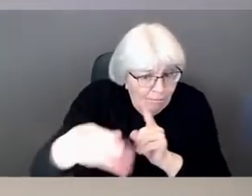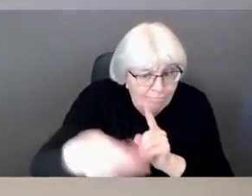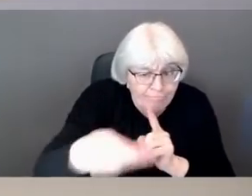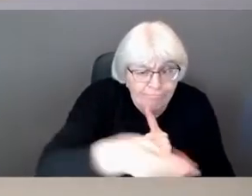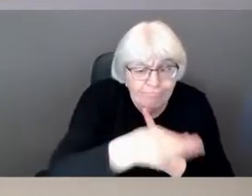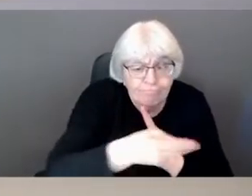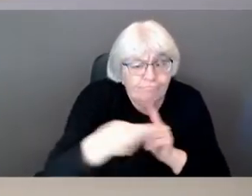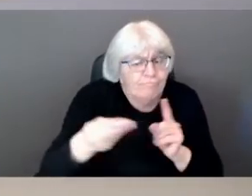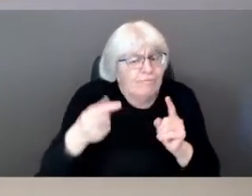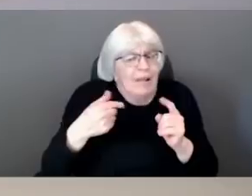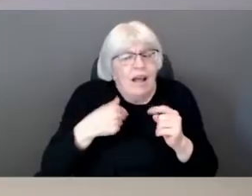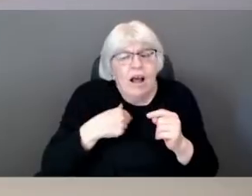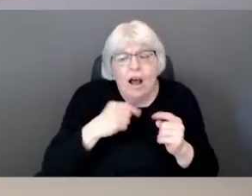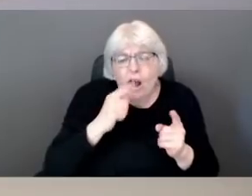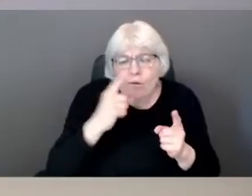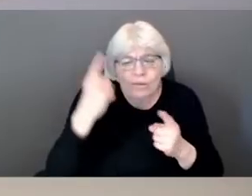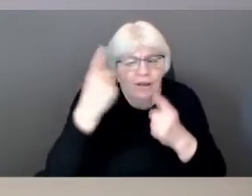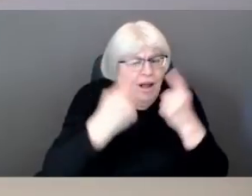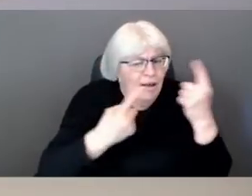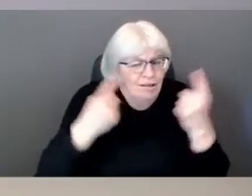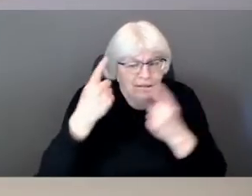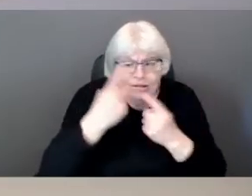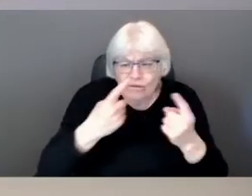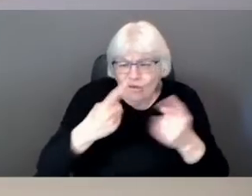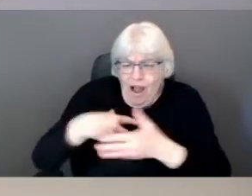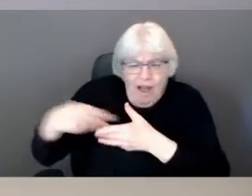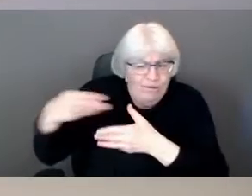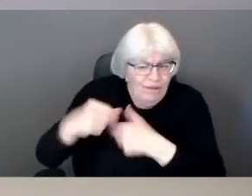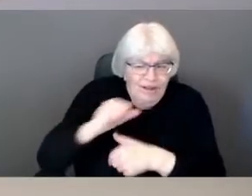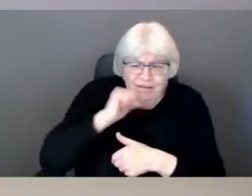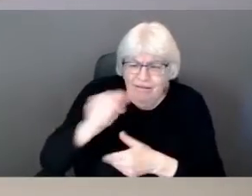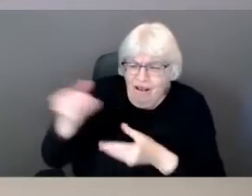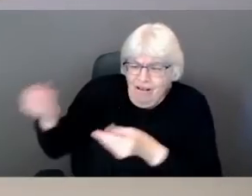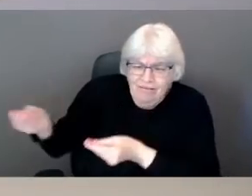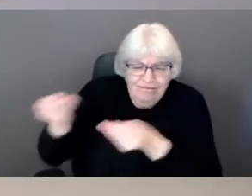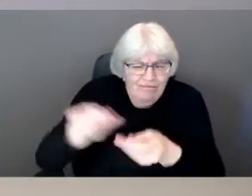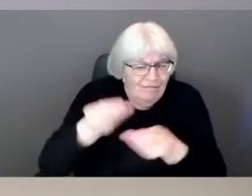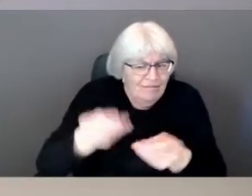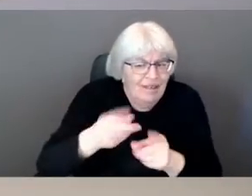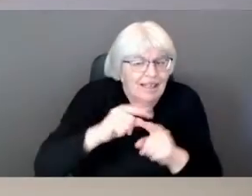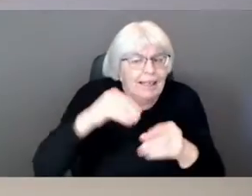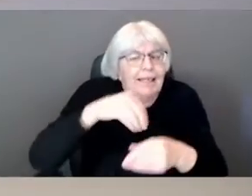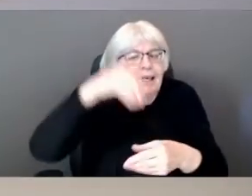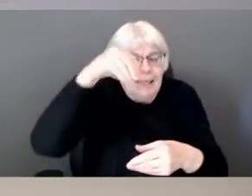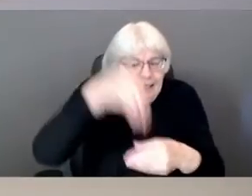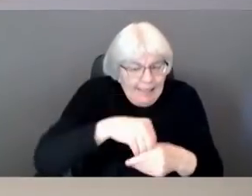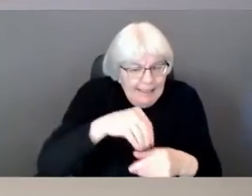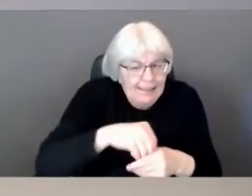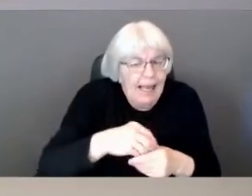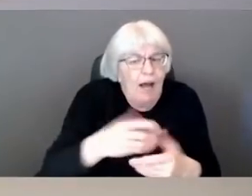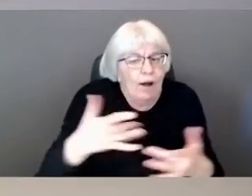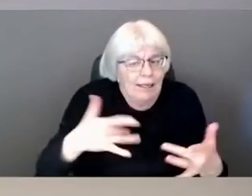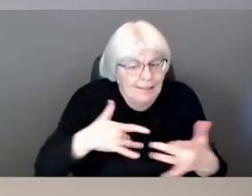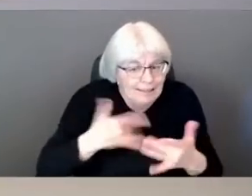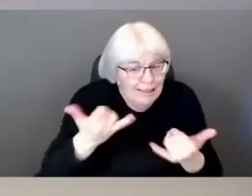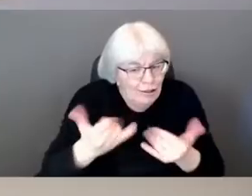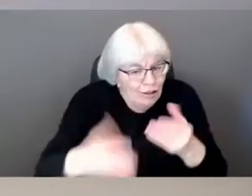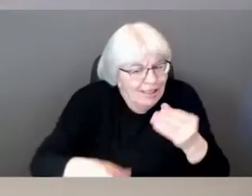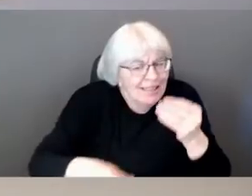information from late last night. But there is additional testing being done for certain staff